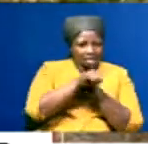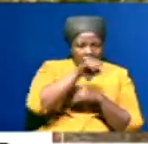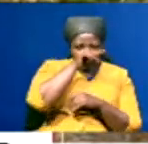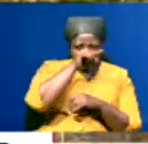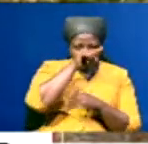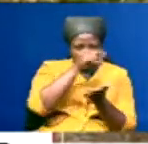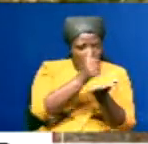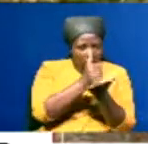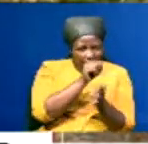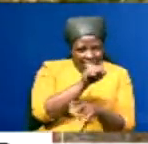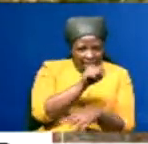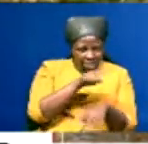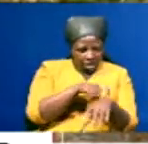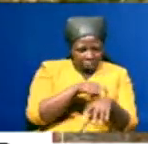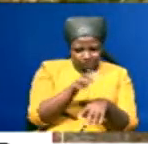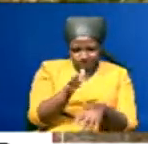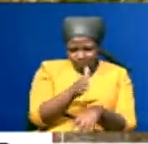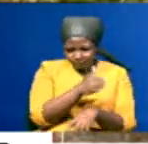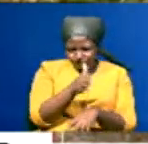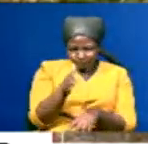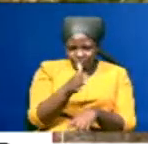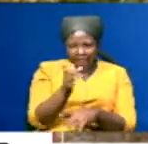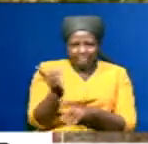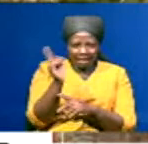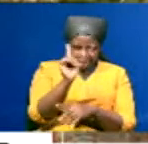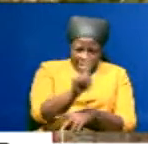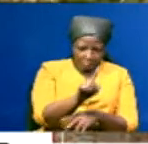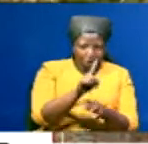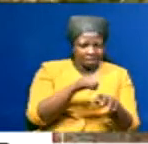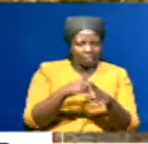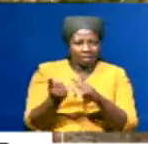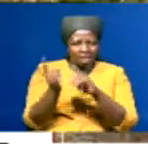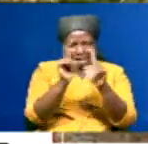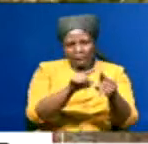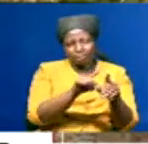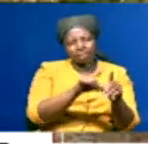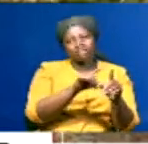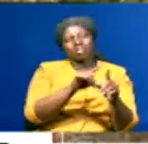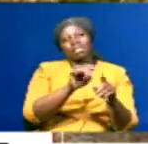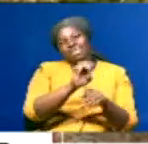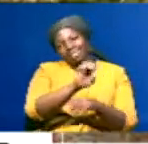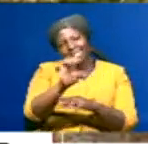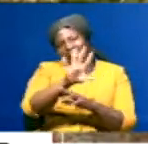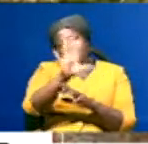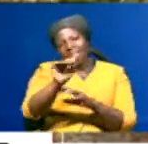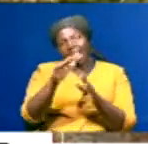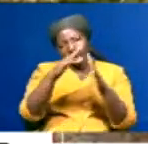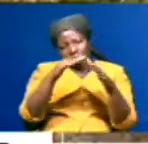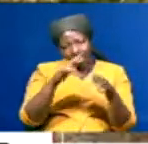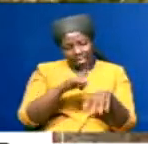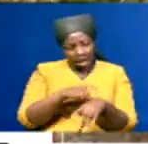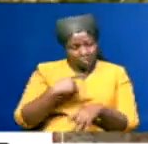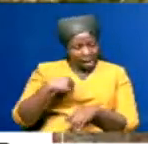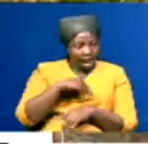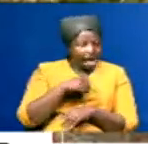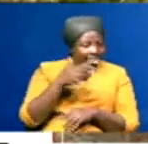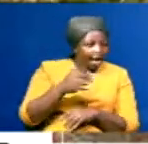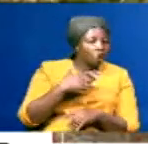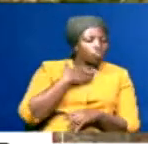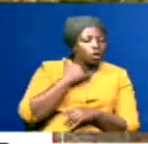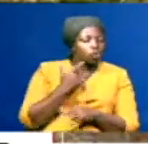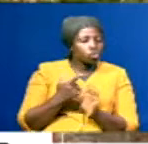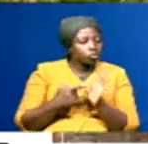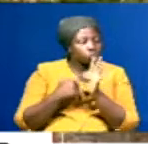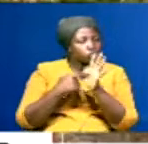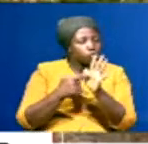time they come, and when they come, they will come to East Africa House. When we are there, we all want to show off how much